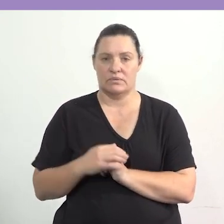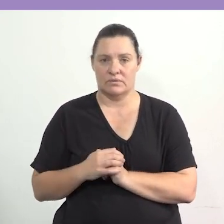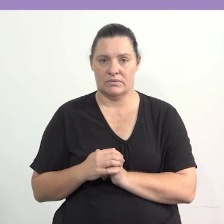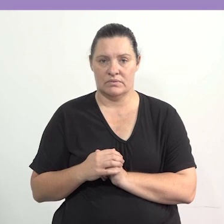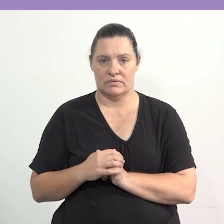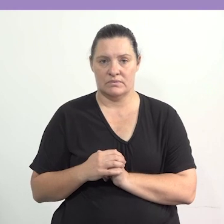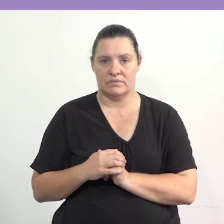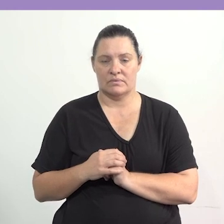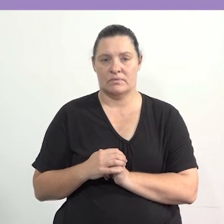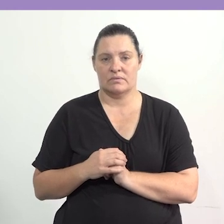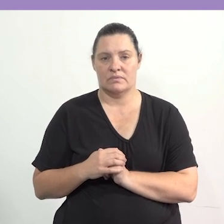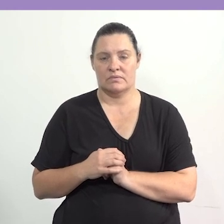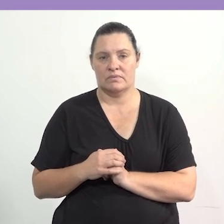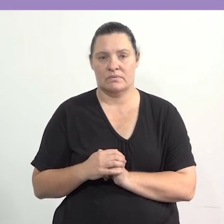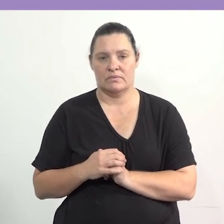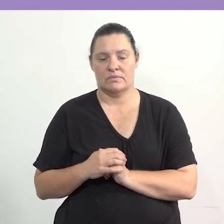a negative 4.